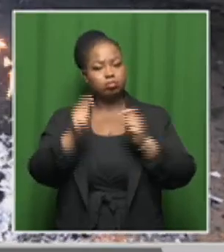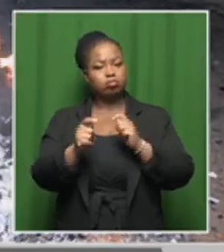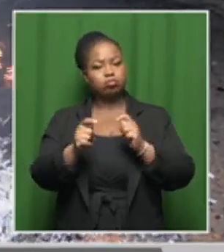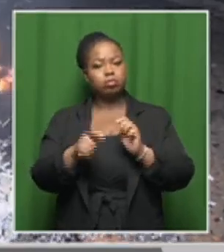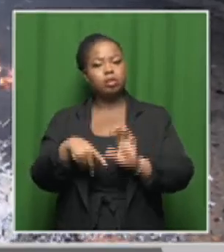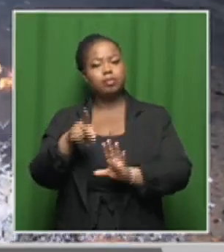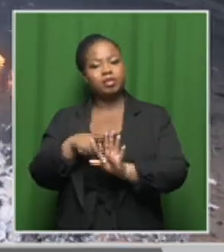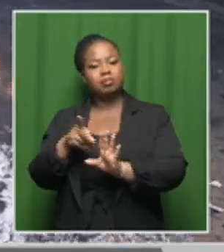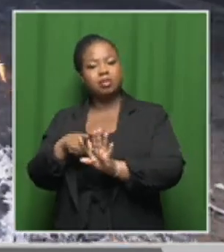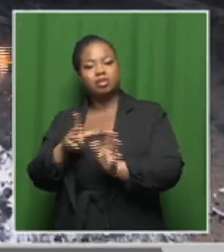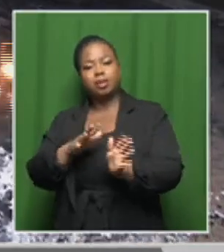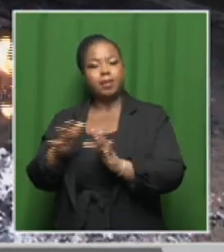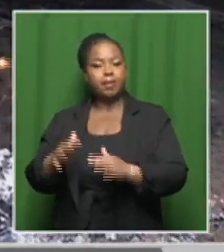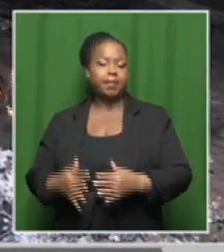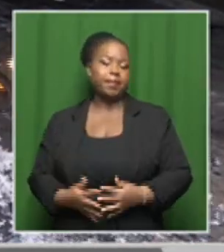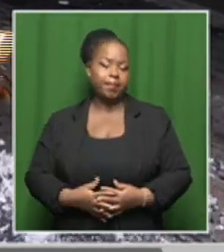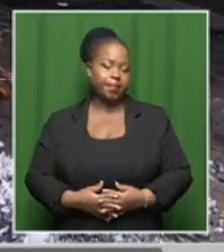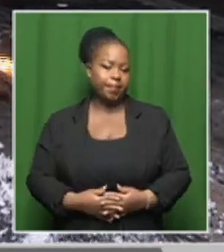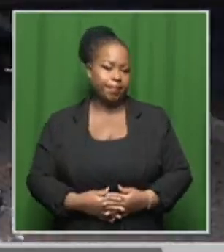participation in all of this?